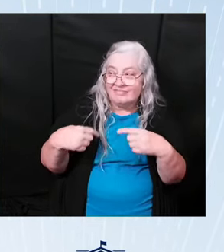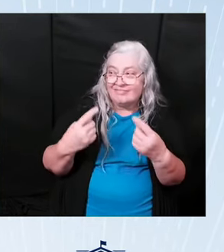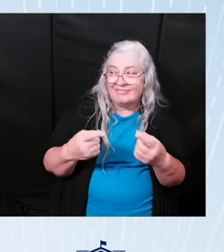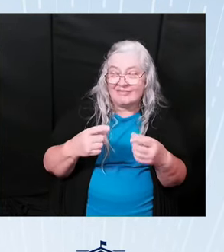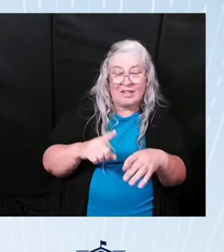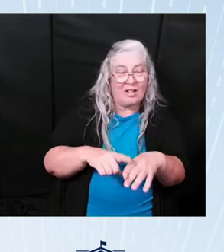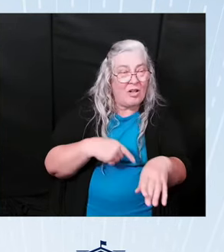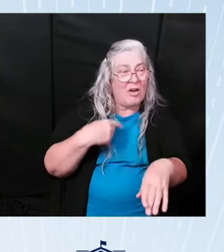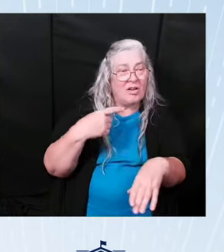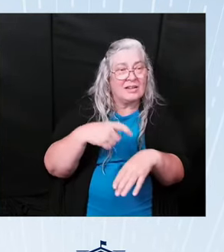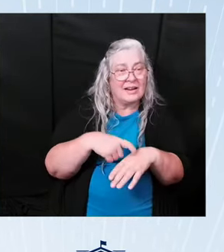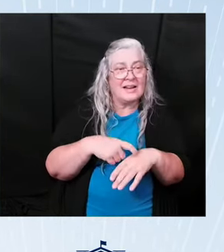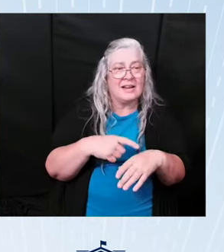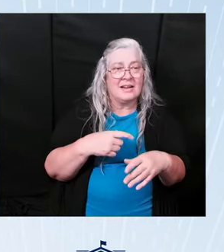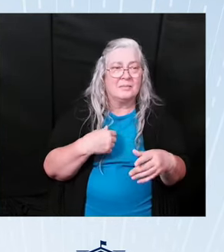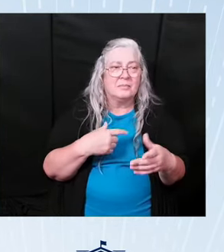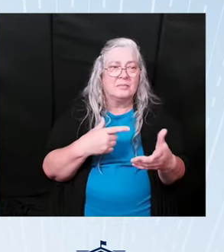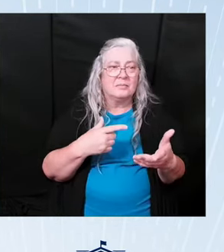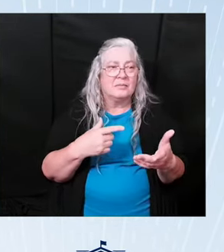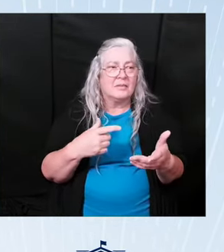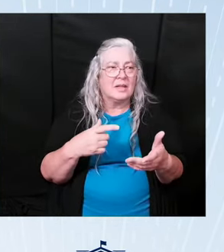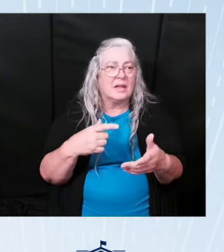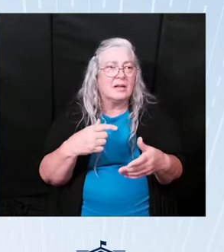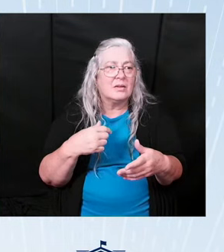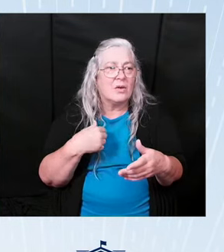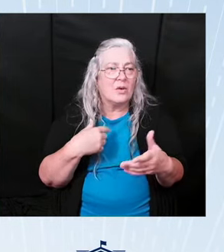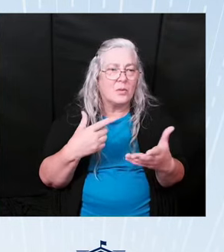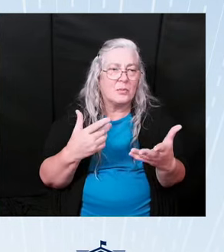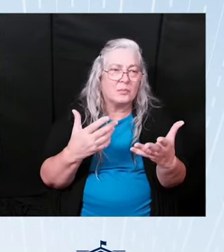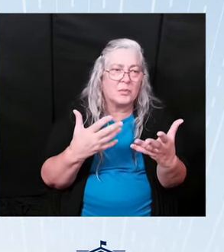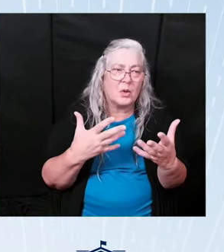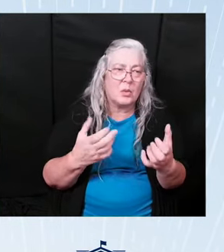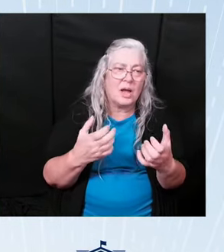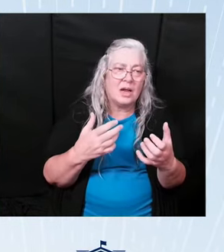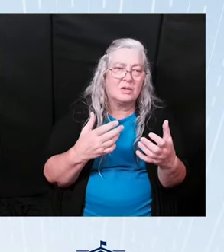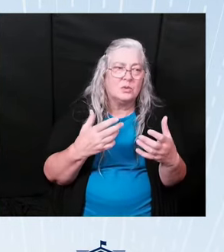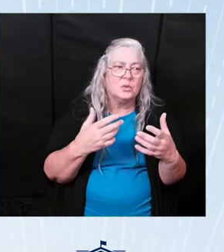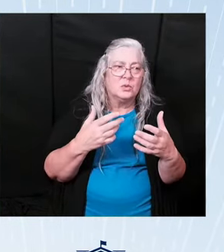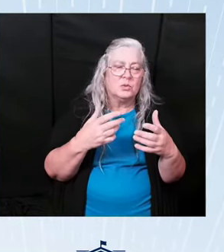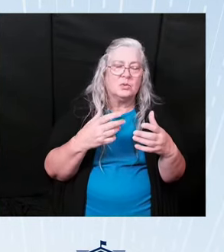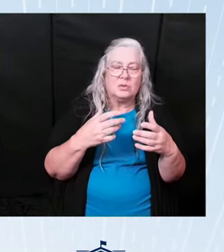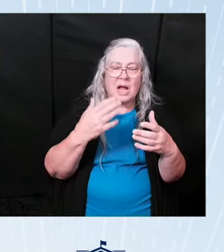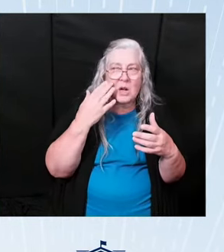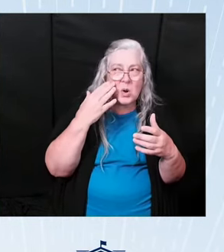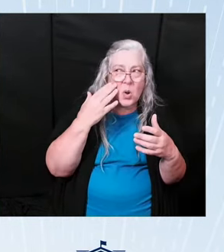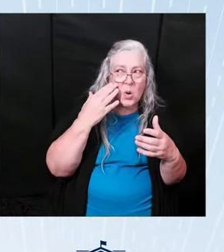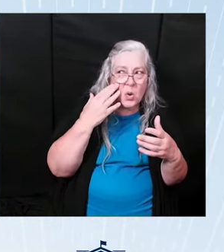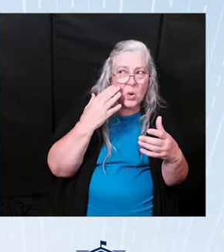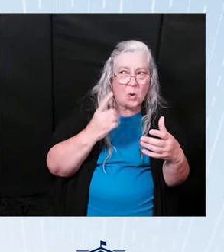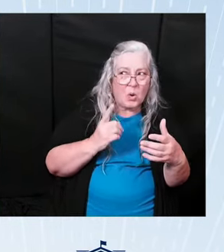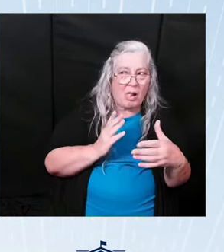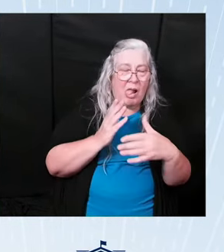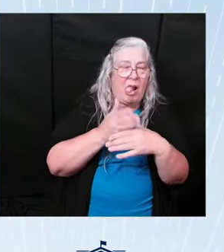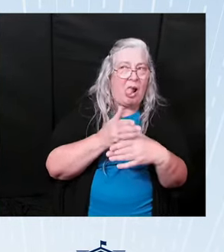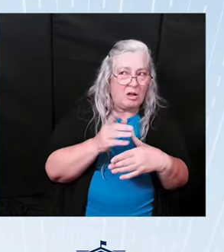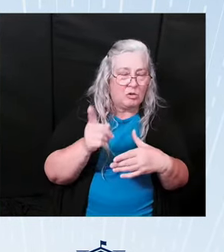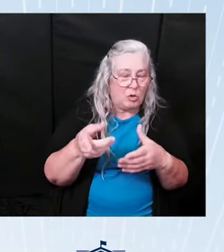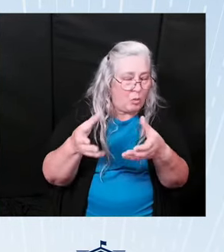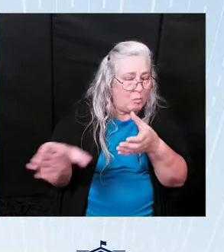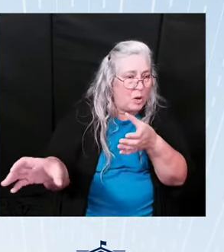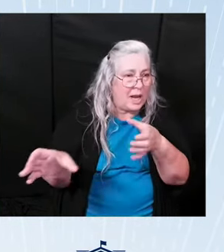with you to give you a sense of the work that we're doing on behalf of the President to rebuild a better